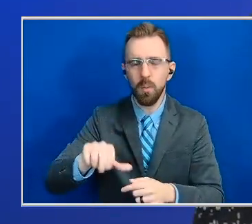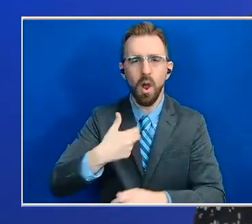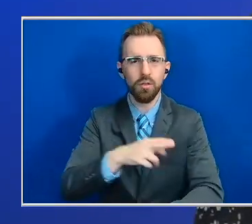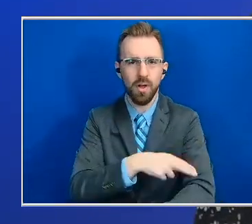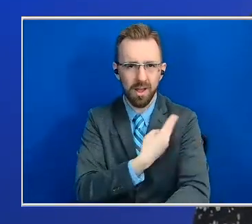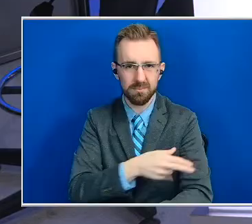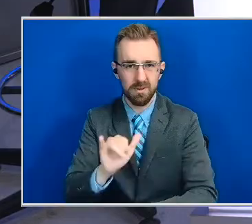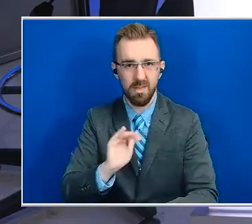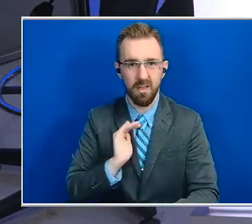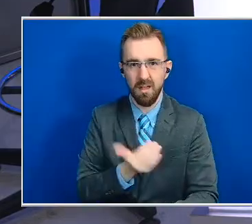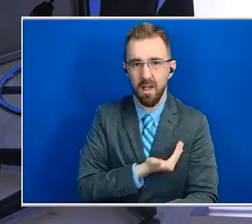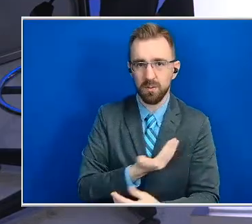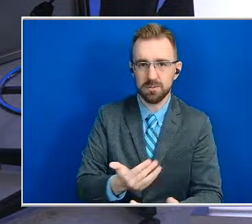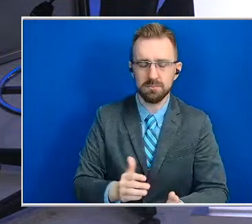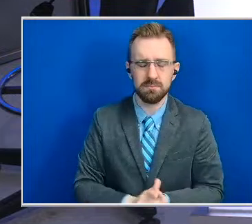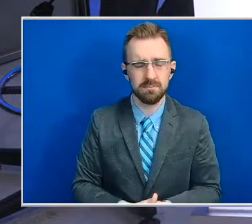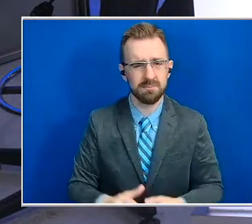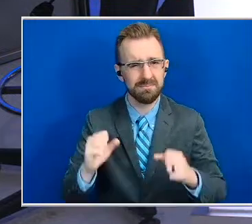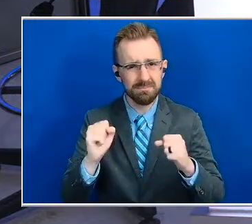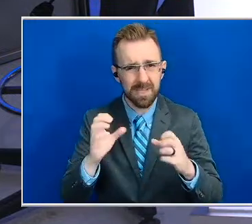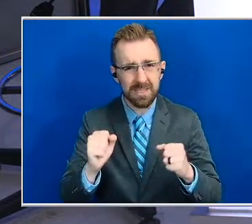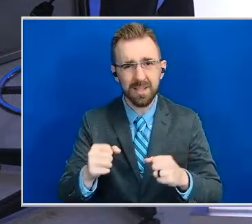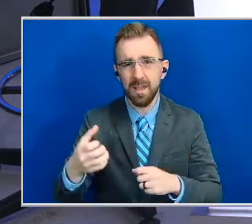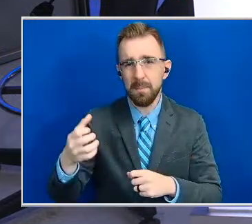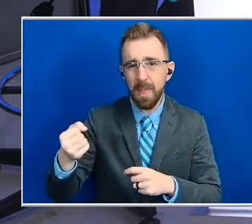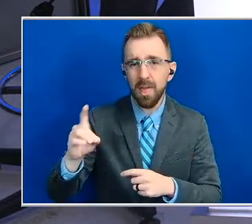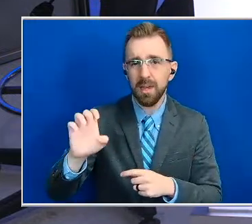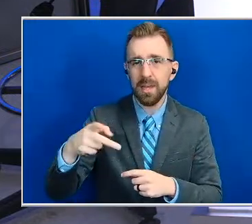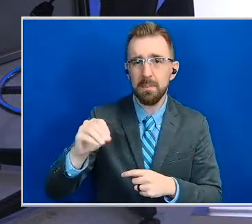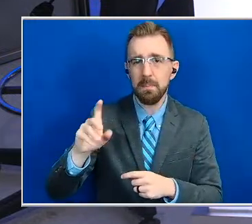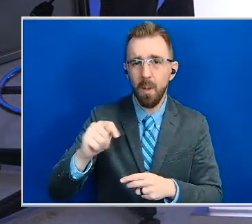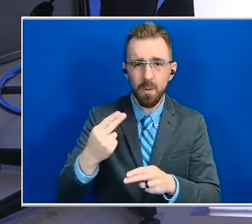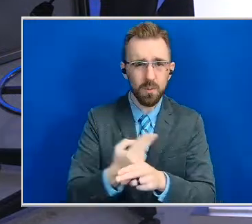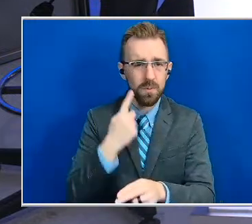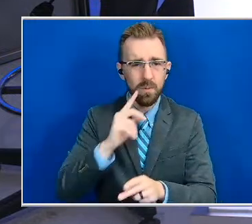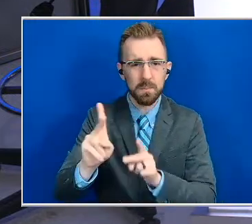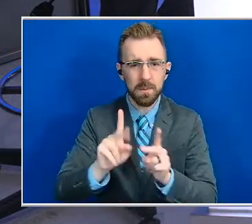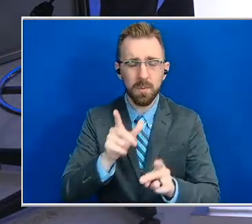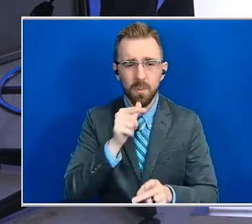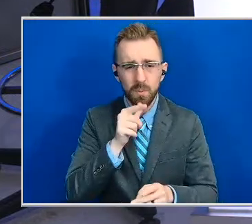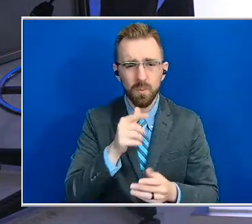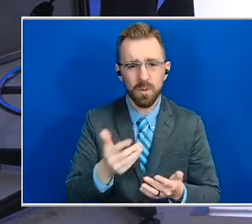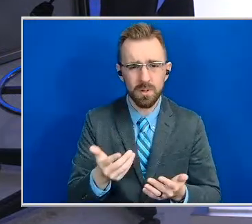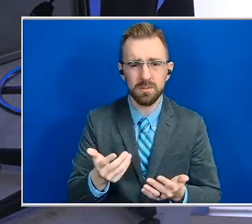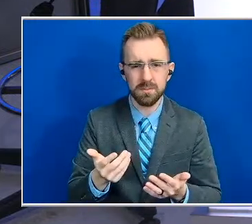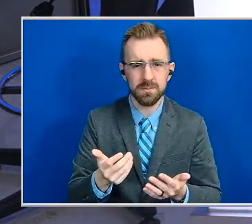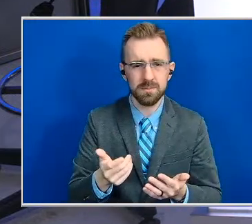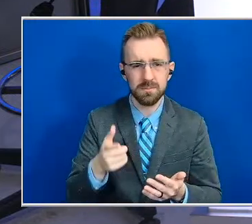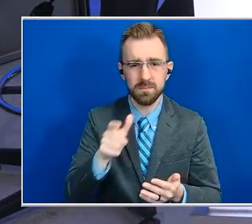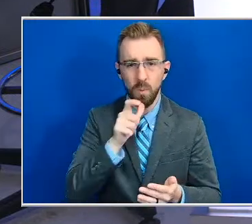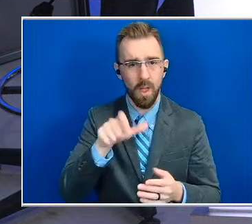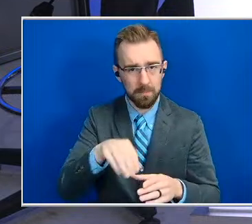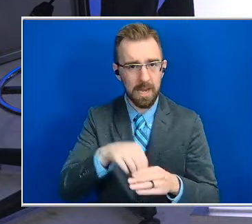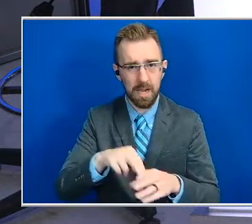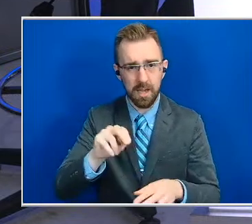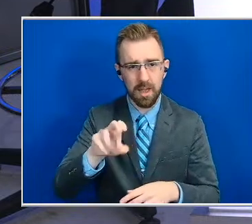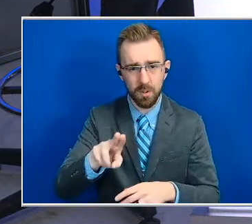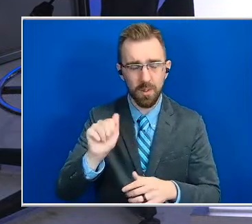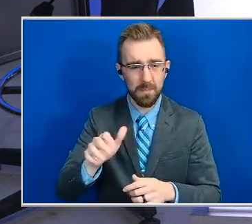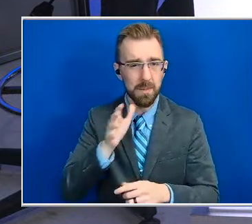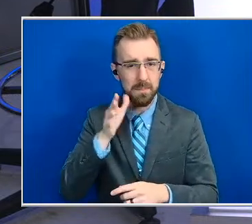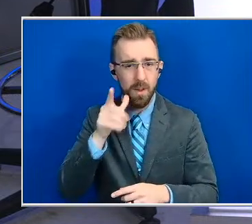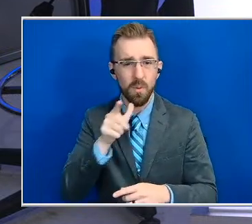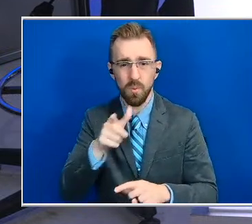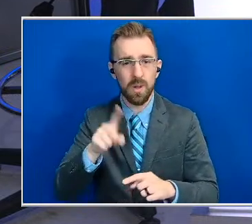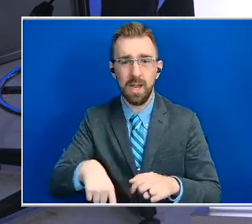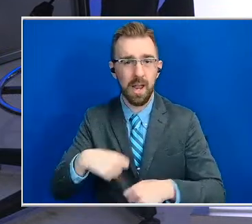Well, that's amazing. Can Milk Depot be used from people who don't have to be in the NICU? Can you just be a parent who's not able to produce milk? Does that work for them